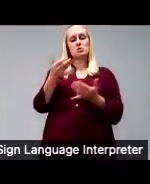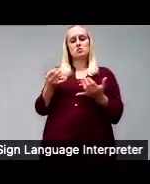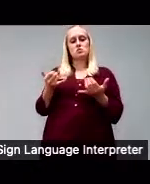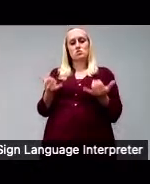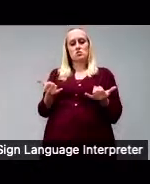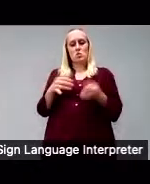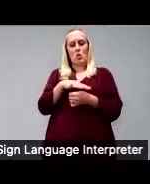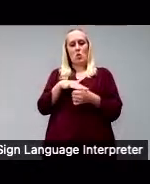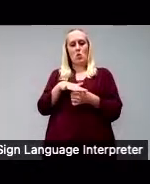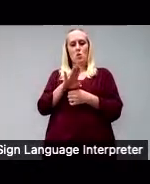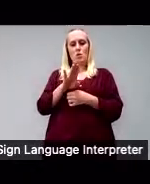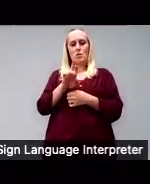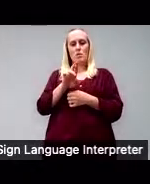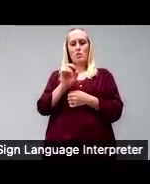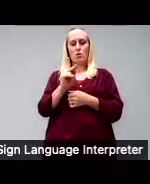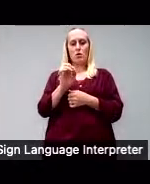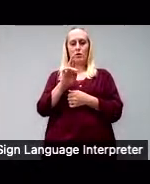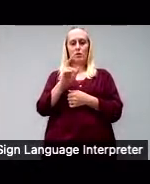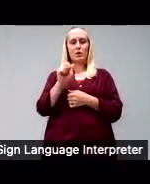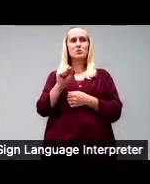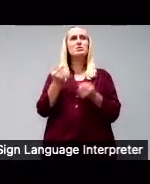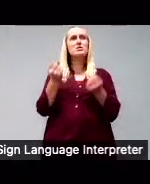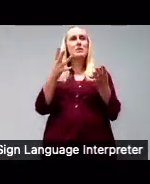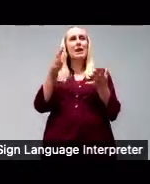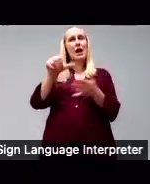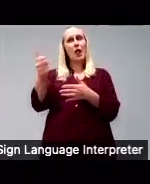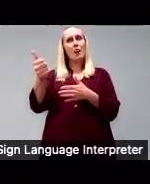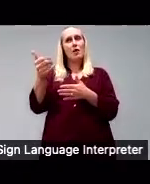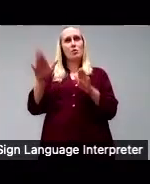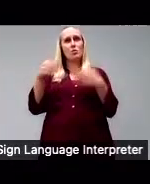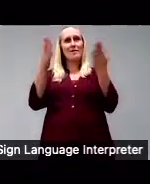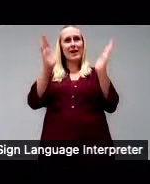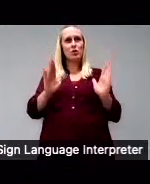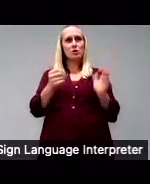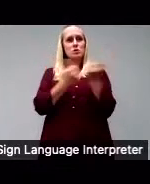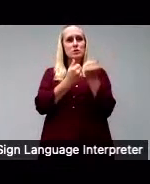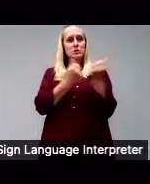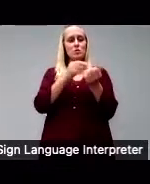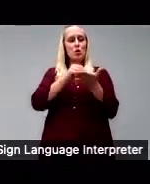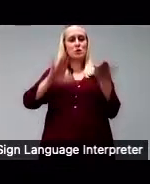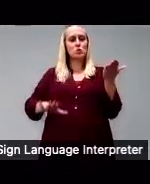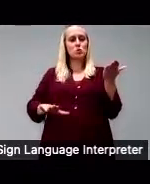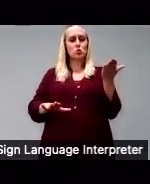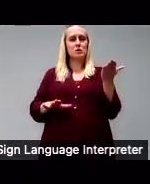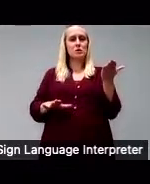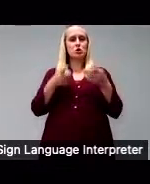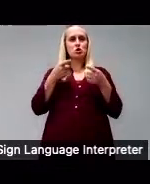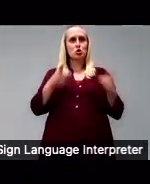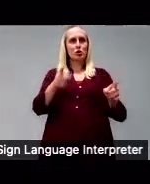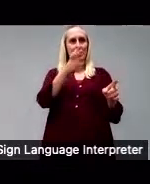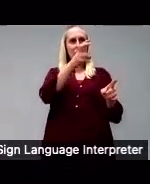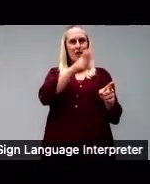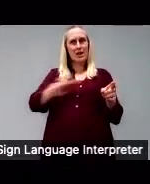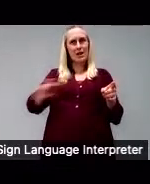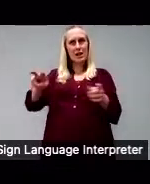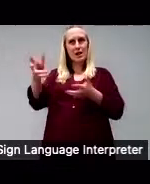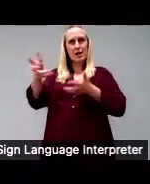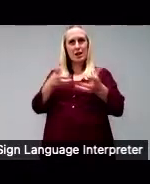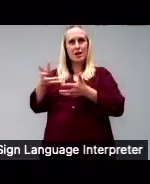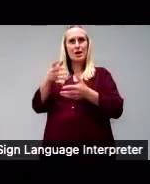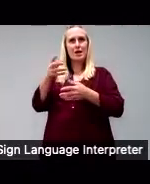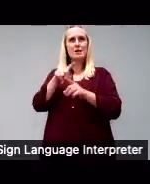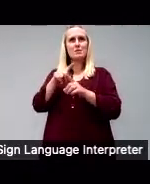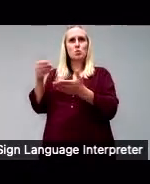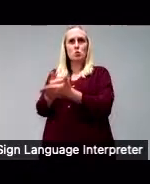with a number of different providers in the community who support our students in this handoff period of time into the world that they're going to